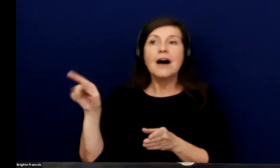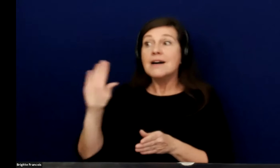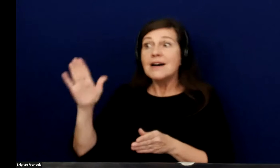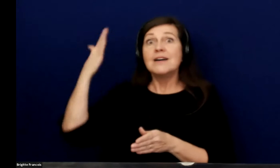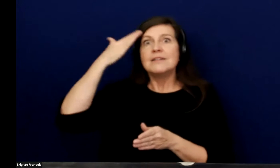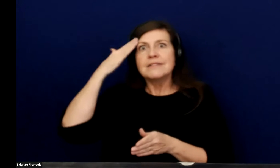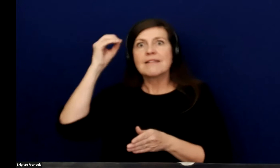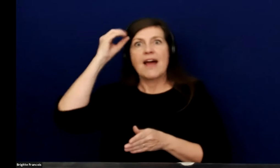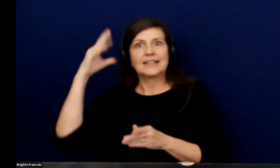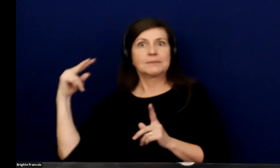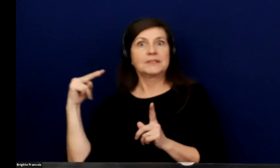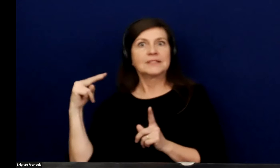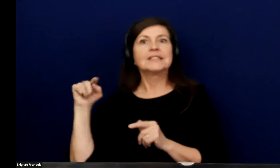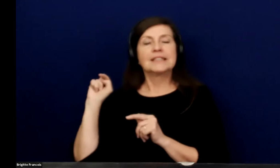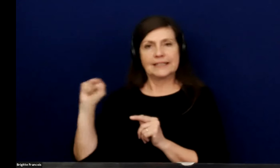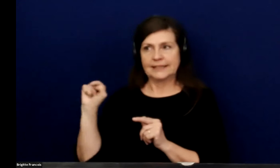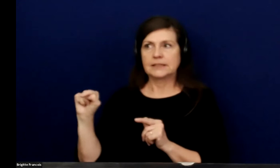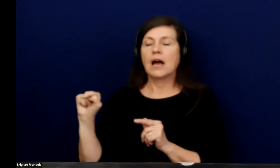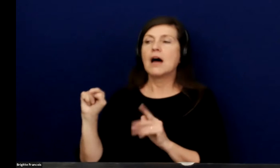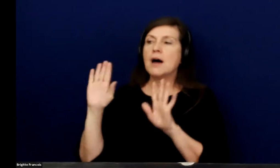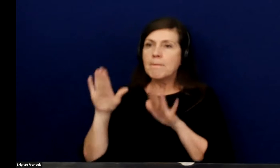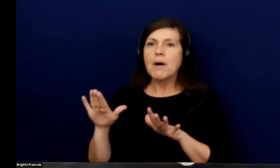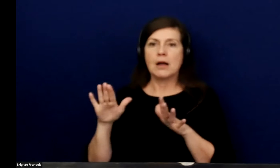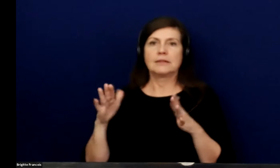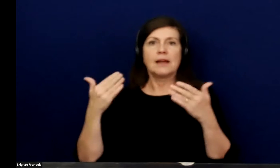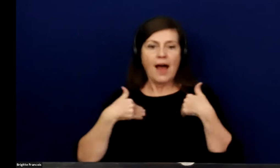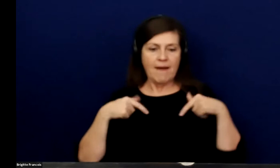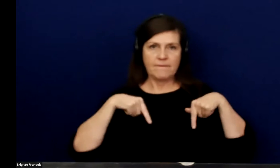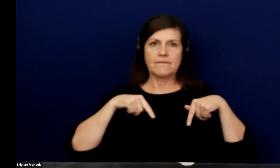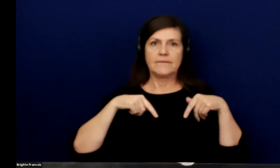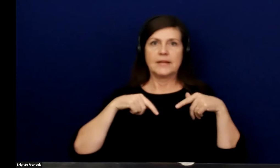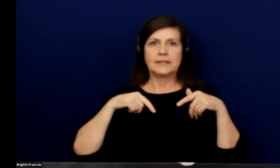compensated in some form, that we should have a system for that.